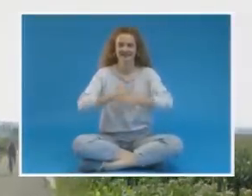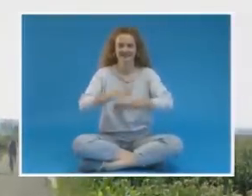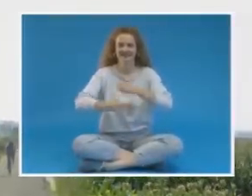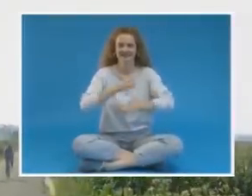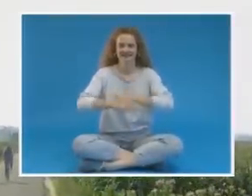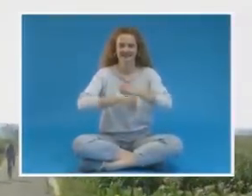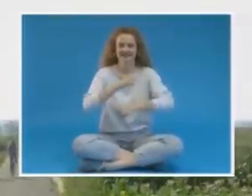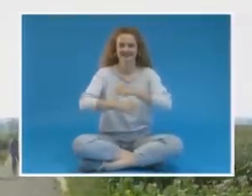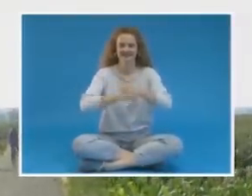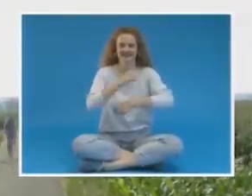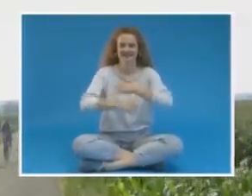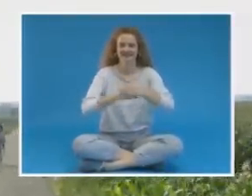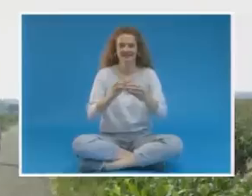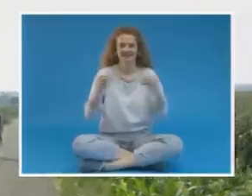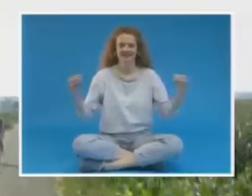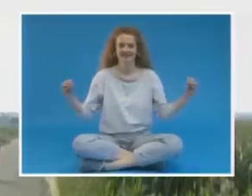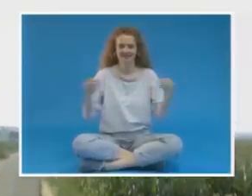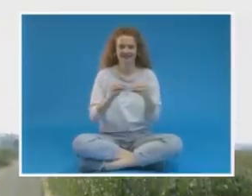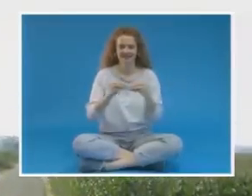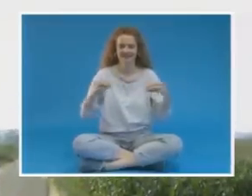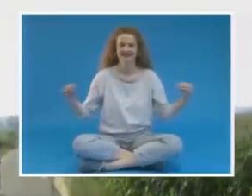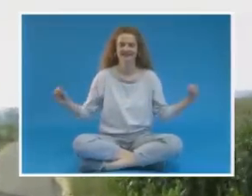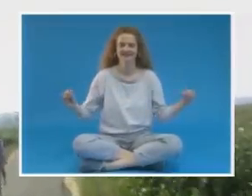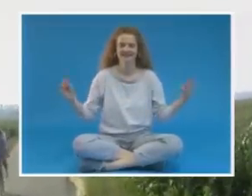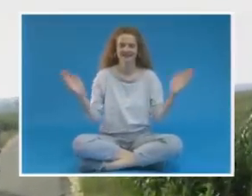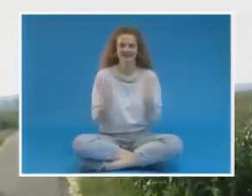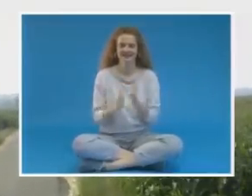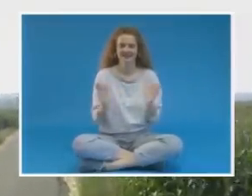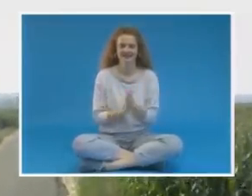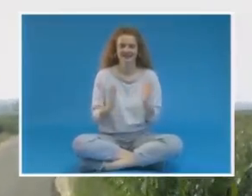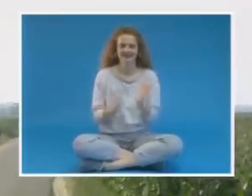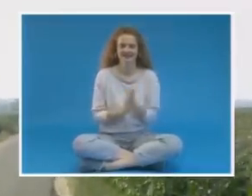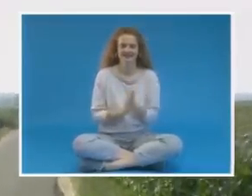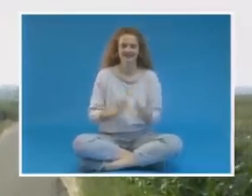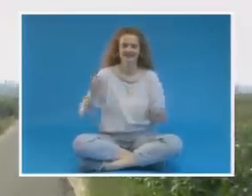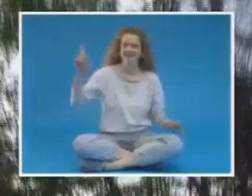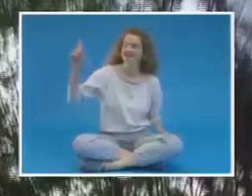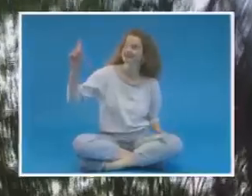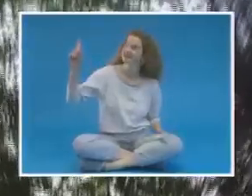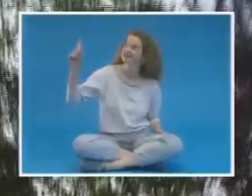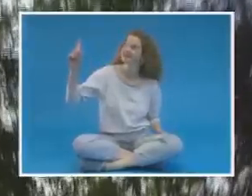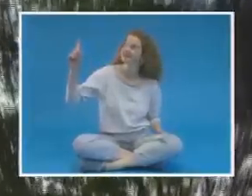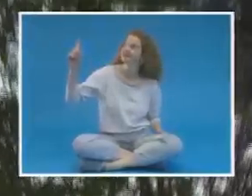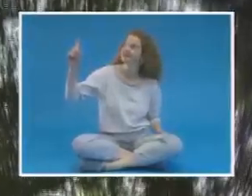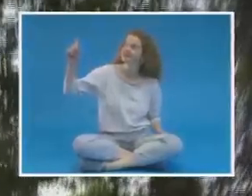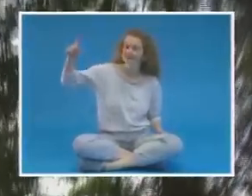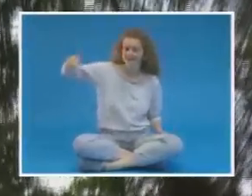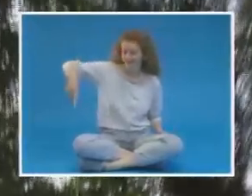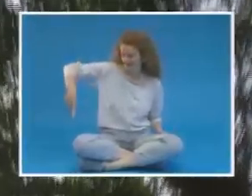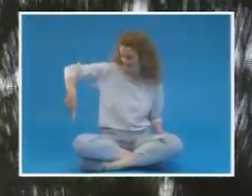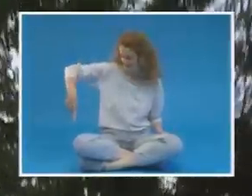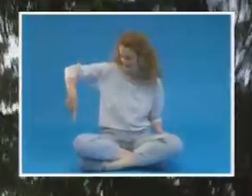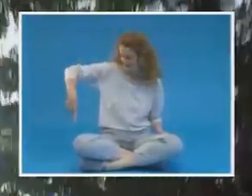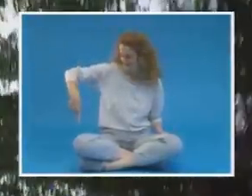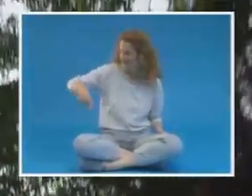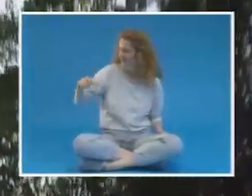Wind the bobbin up, wind the bobbin up. Pull, pull, clap, clap, clap. Point to the